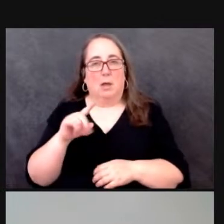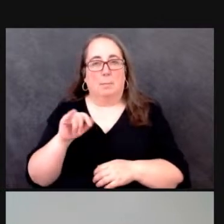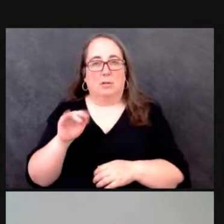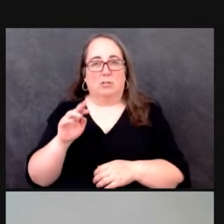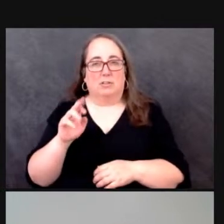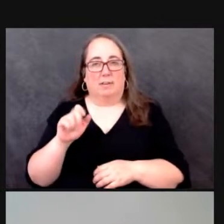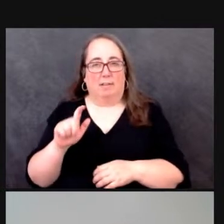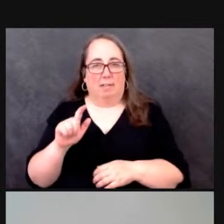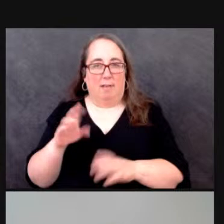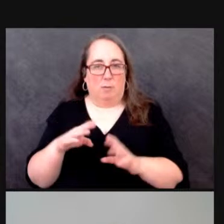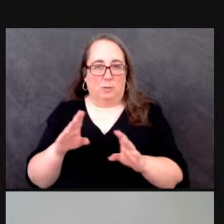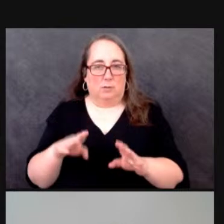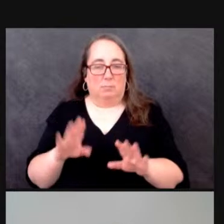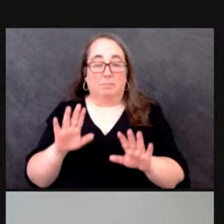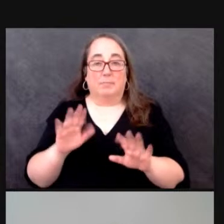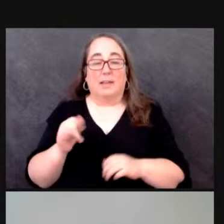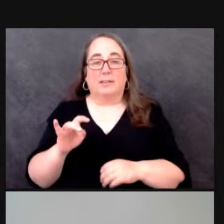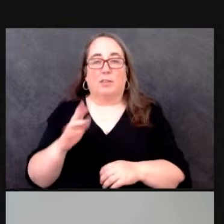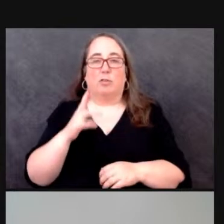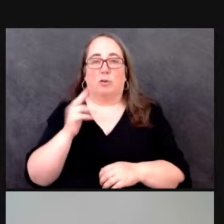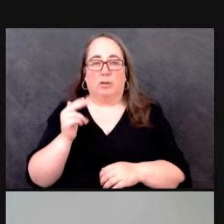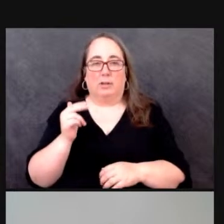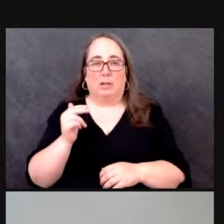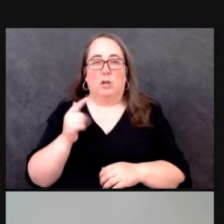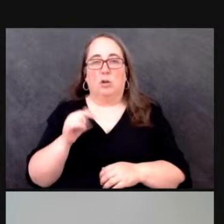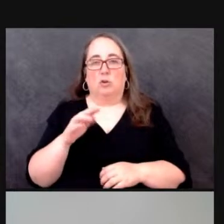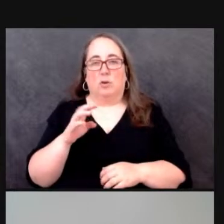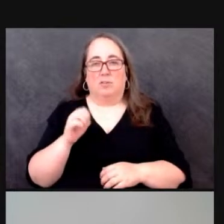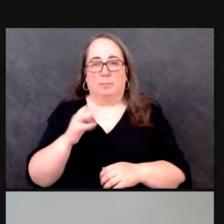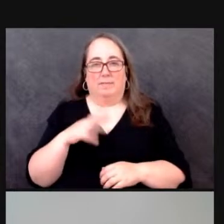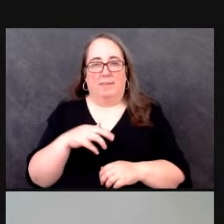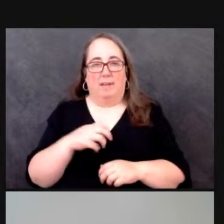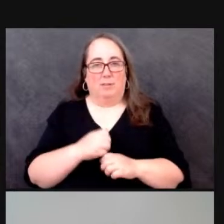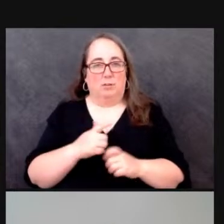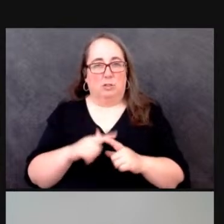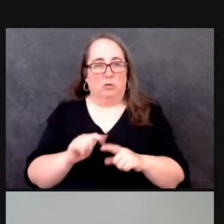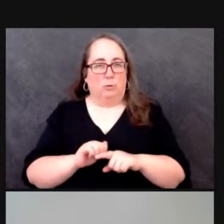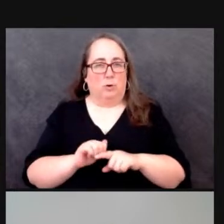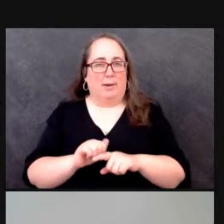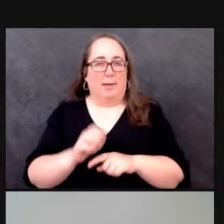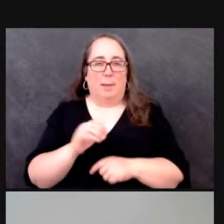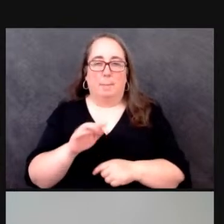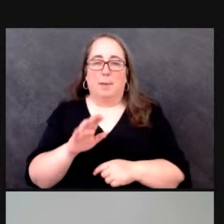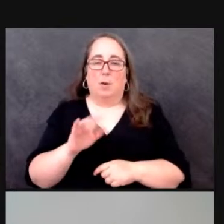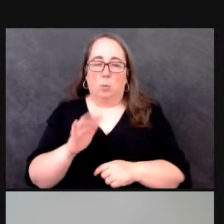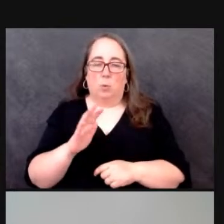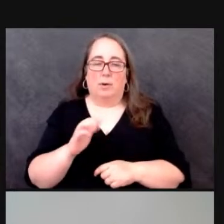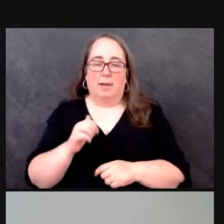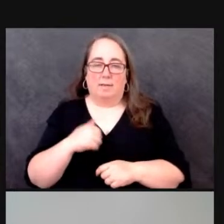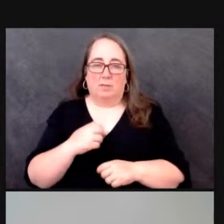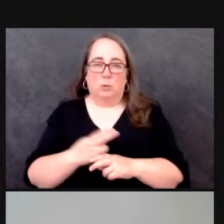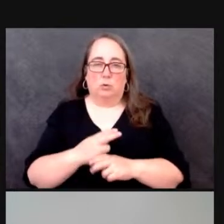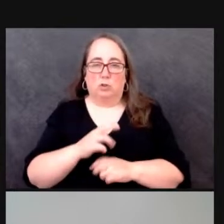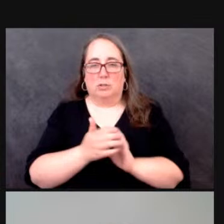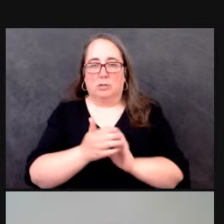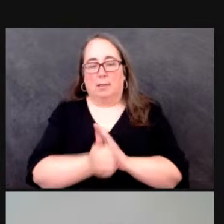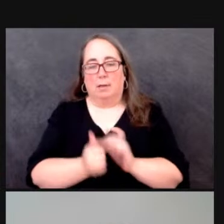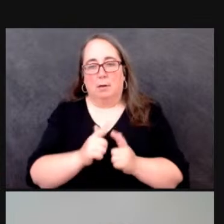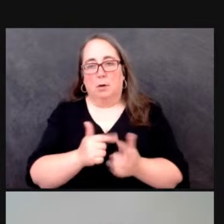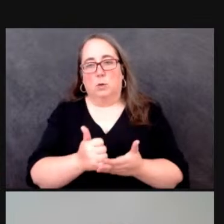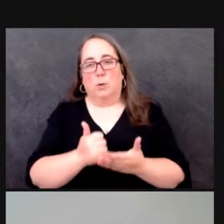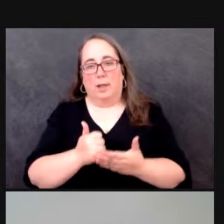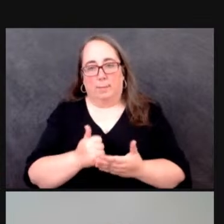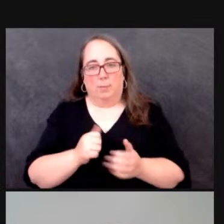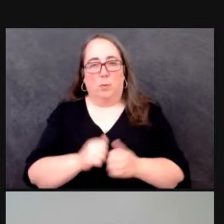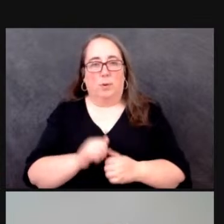By 1813, Grace would have been 5 years into her apprenticeship, and Mary certainly would have drawn upon her skills to assist in such